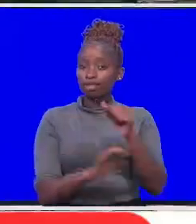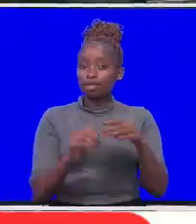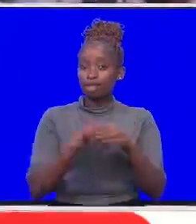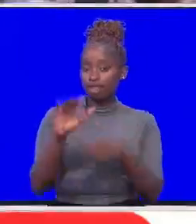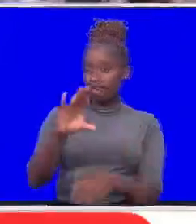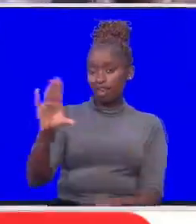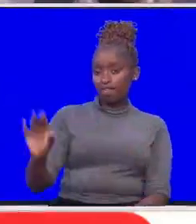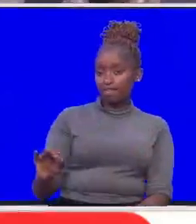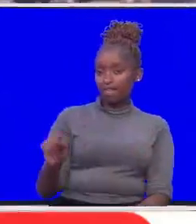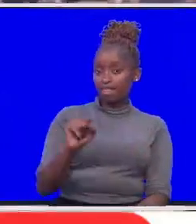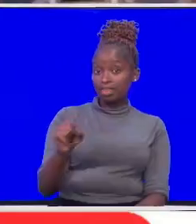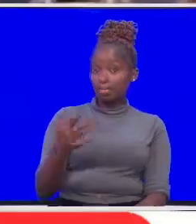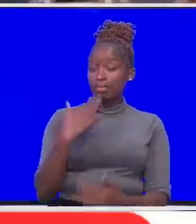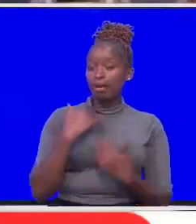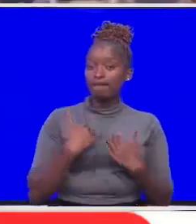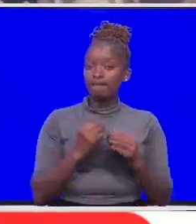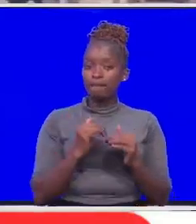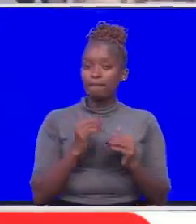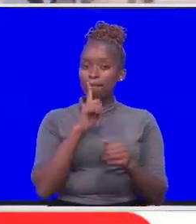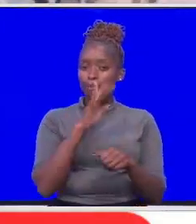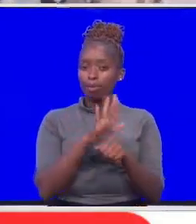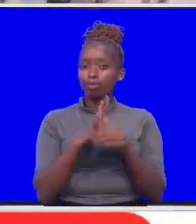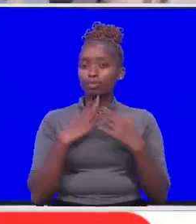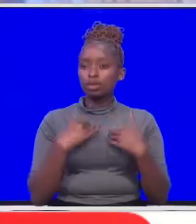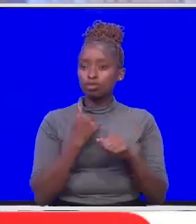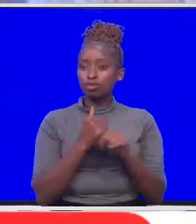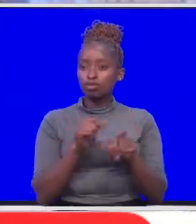Bank has promised to uplift Africa so as to